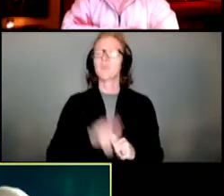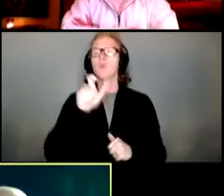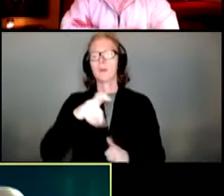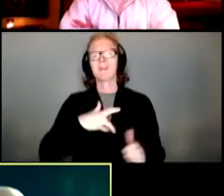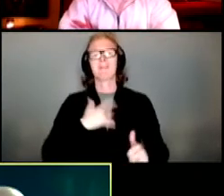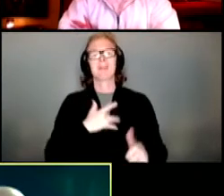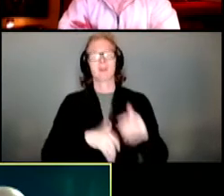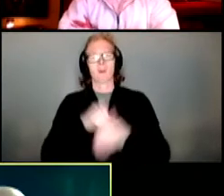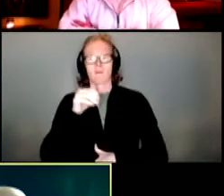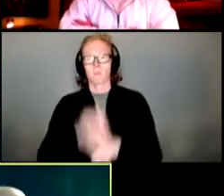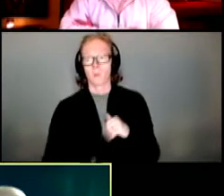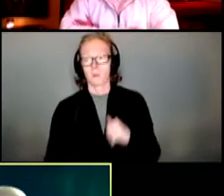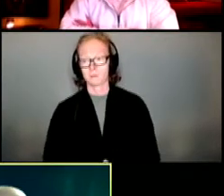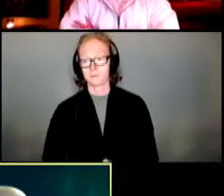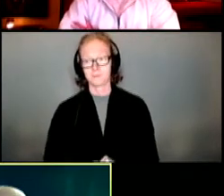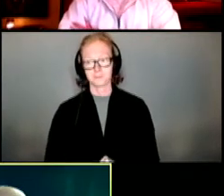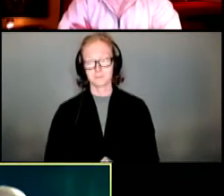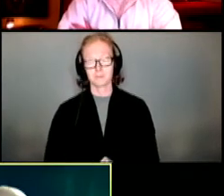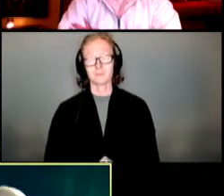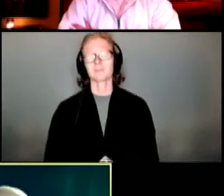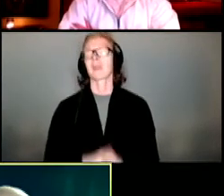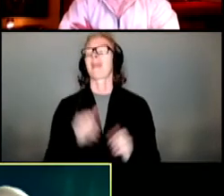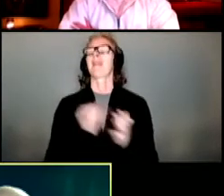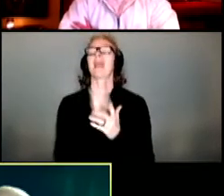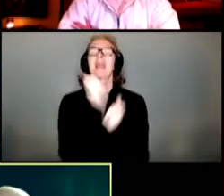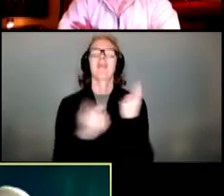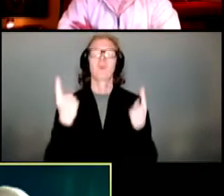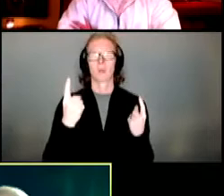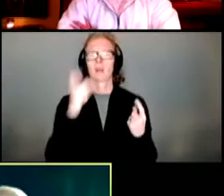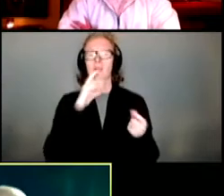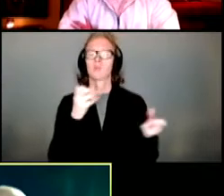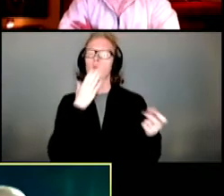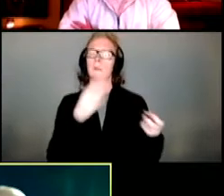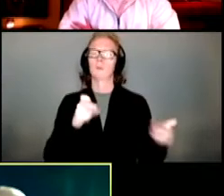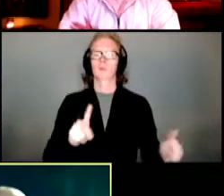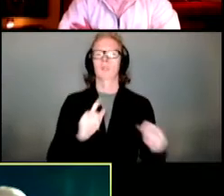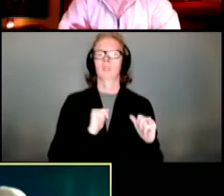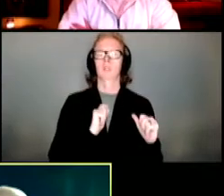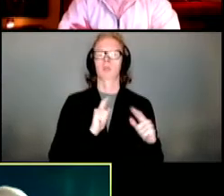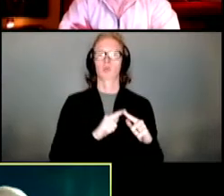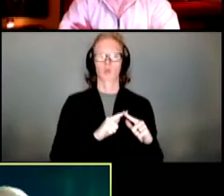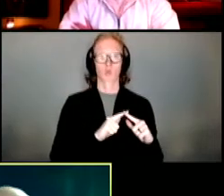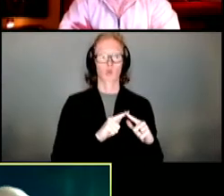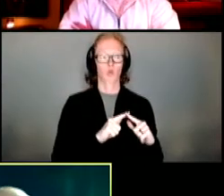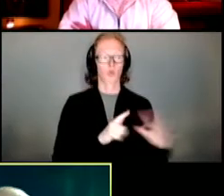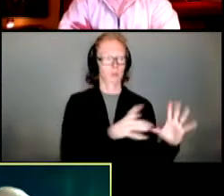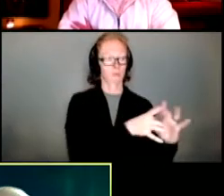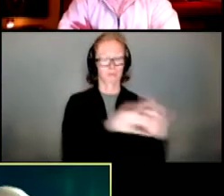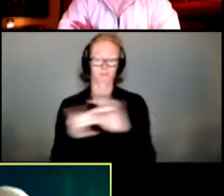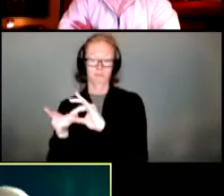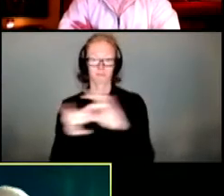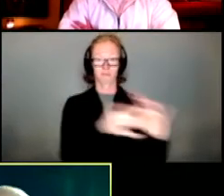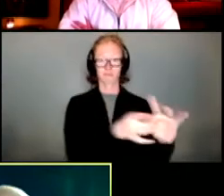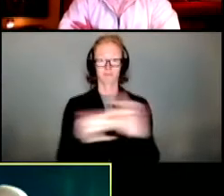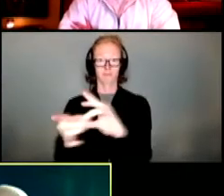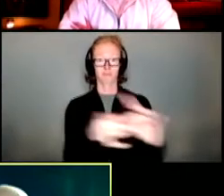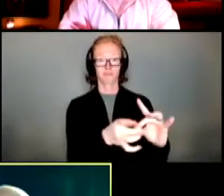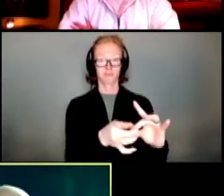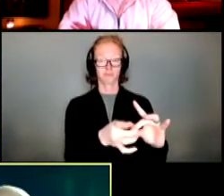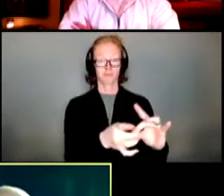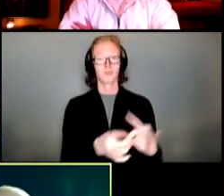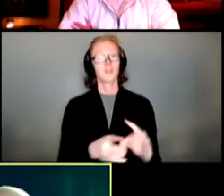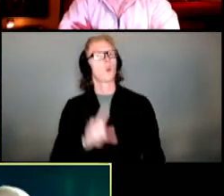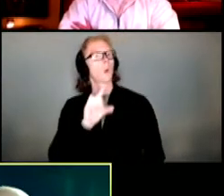feels heard, and that everybody has a chance to build bridges on both sides. So I'm looking for the police